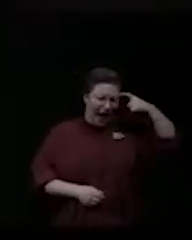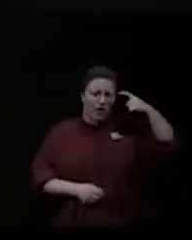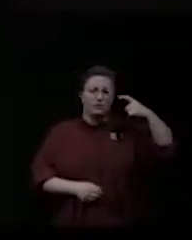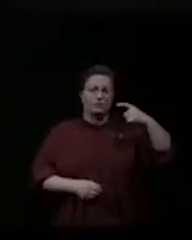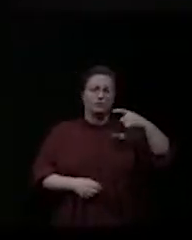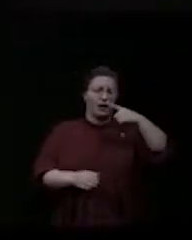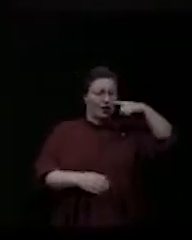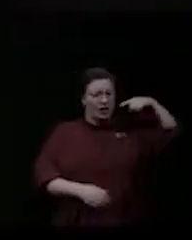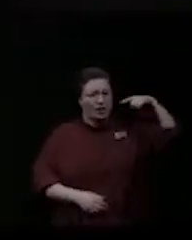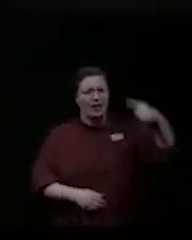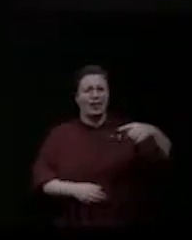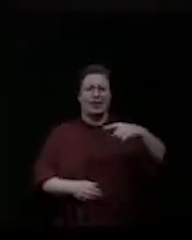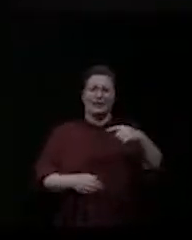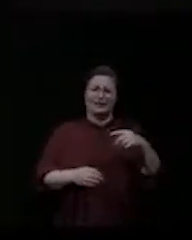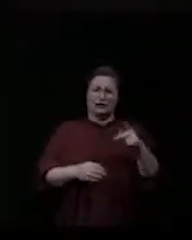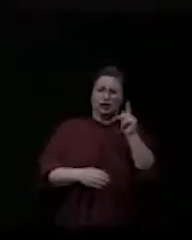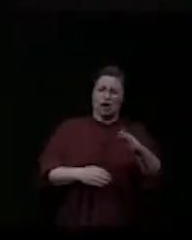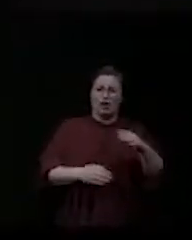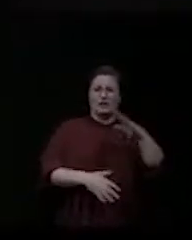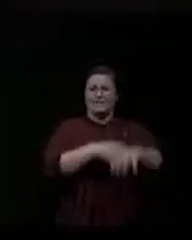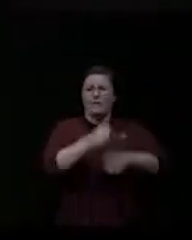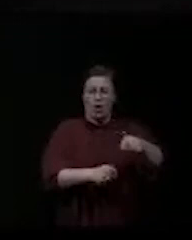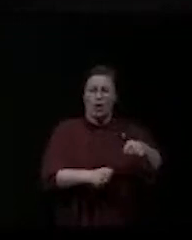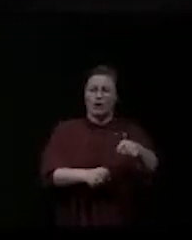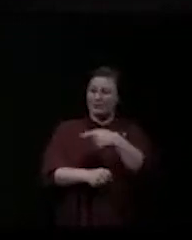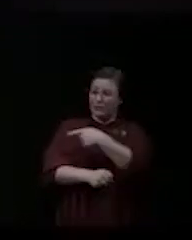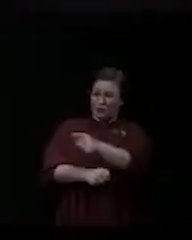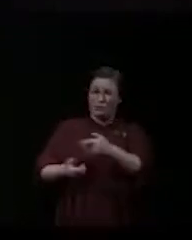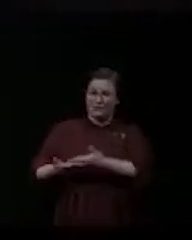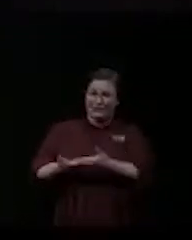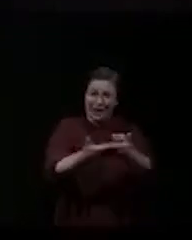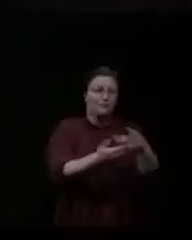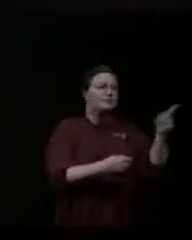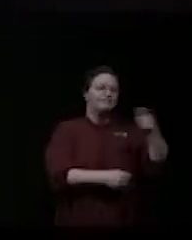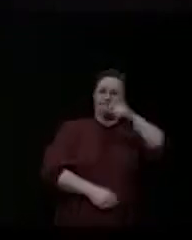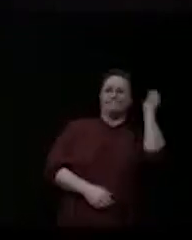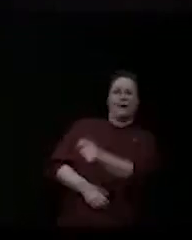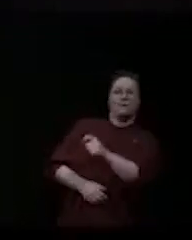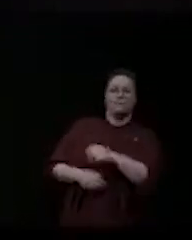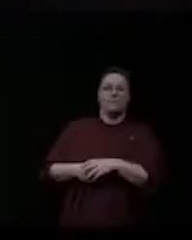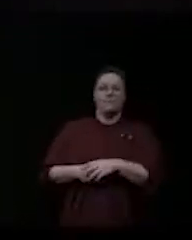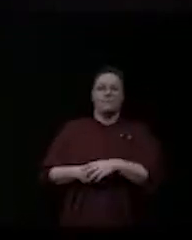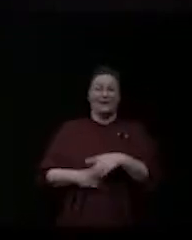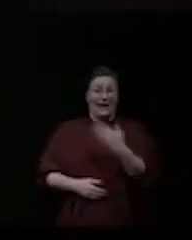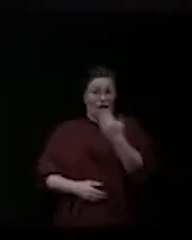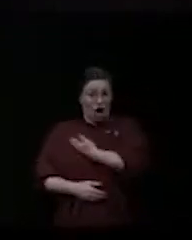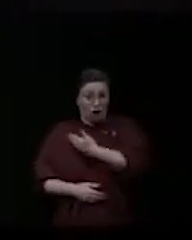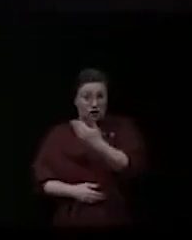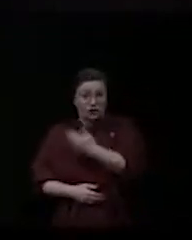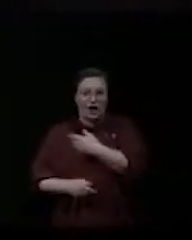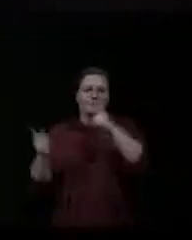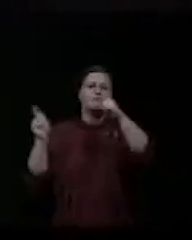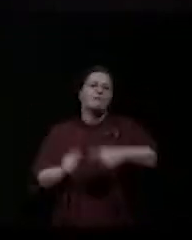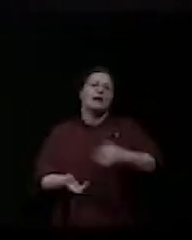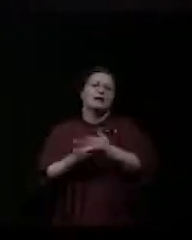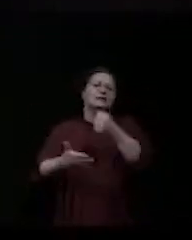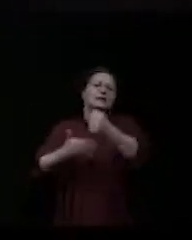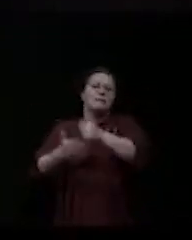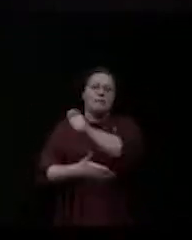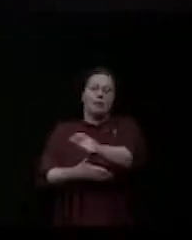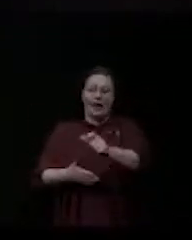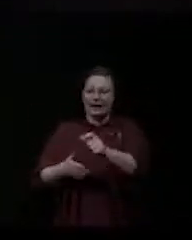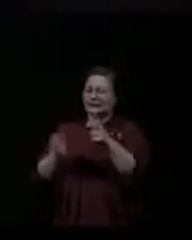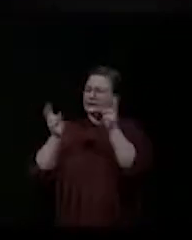been subject to gender-based violence. In Gaza, human rights defenders are in the